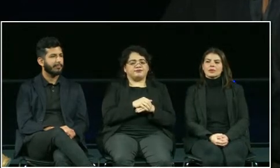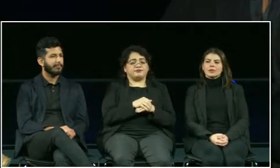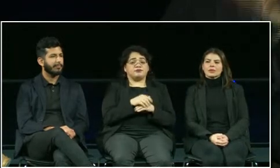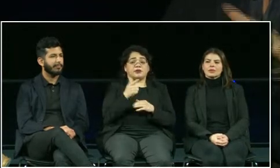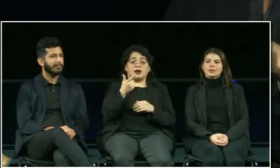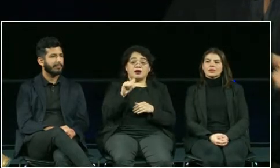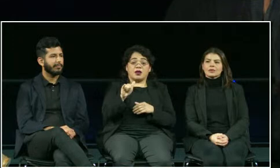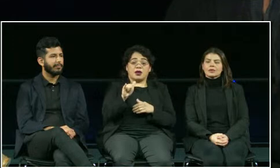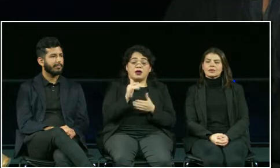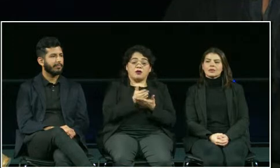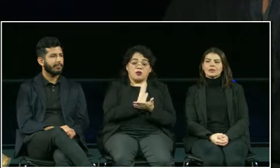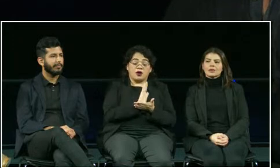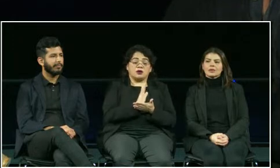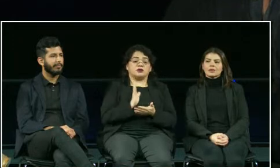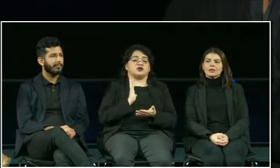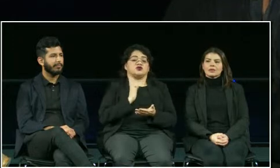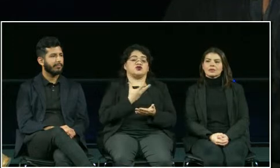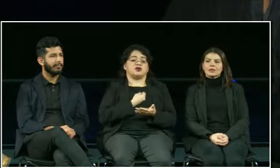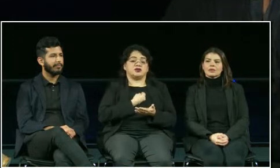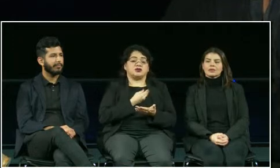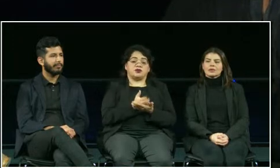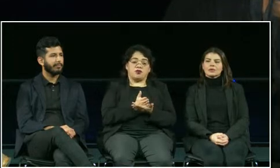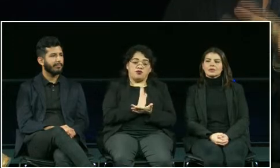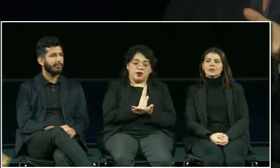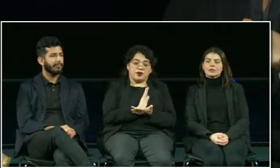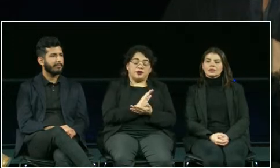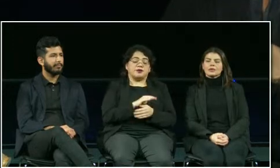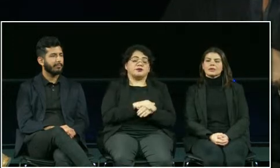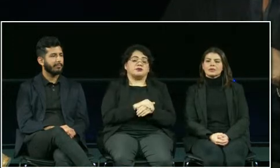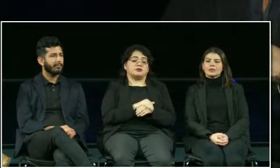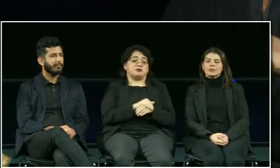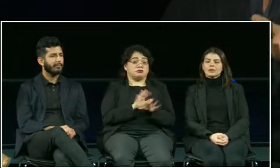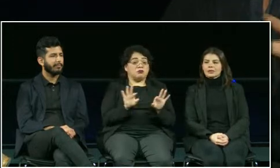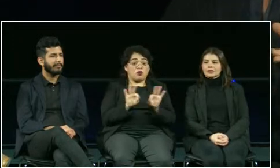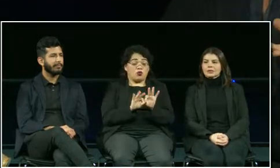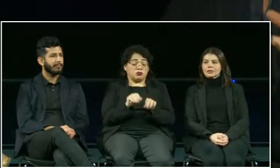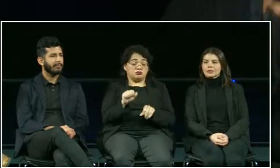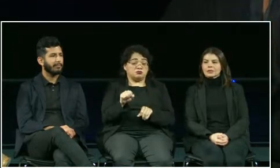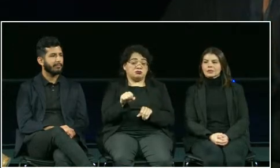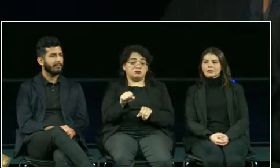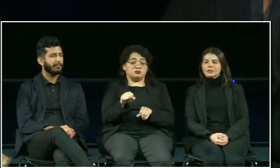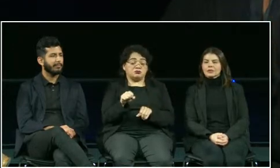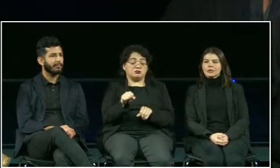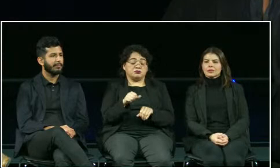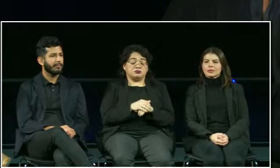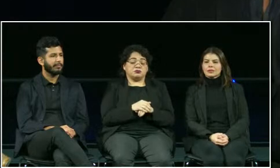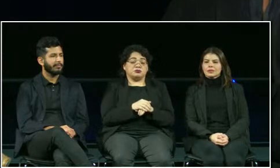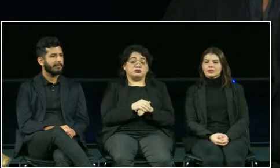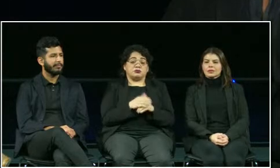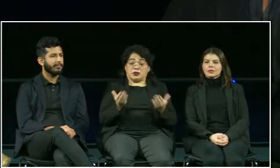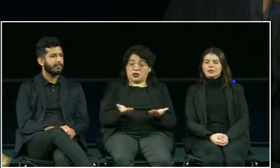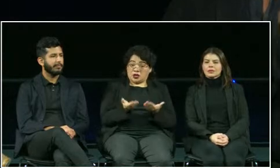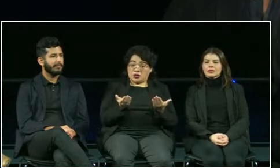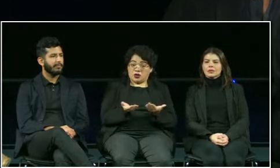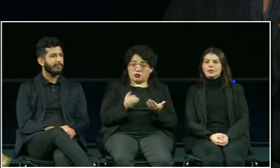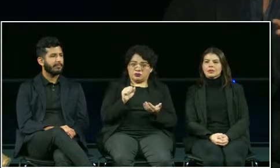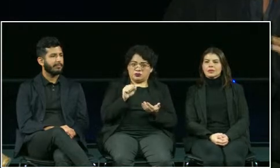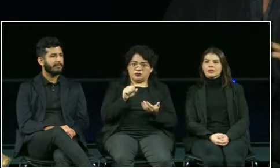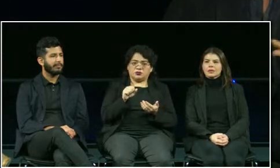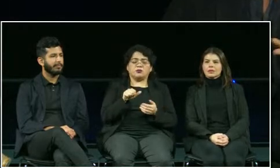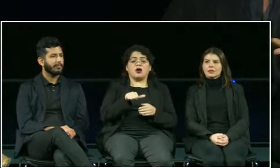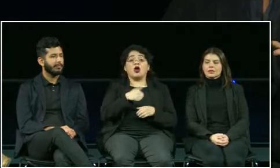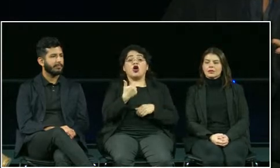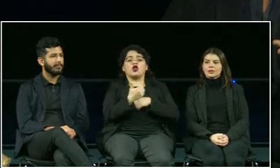gay rights and transgender rights, which is important. It's important here, but imagine how it is in